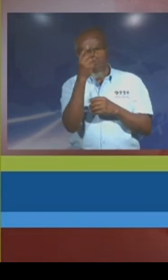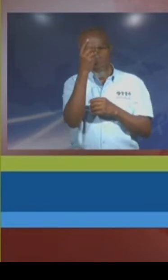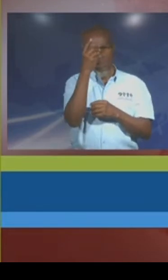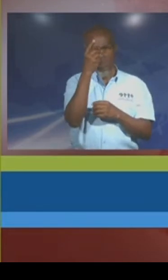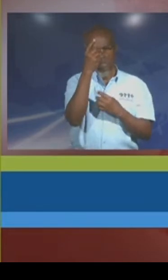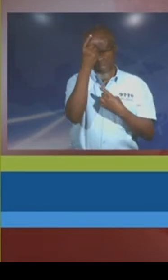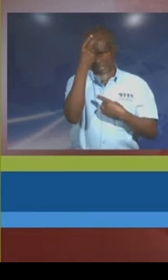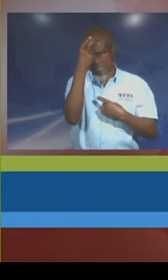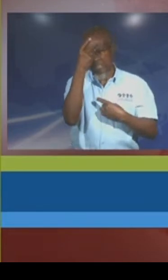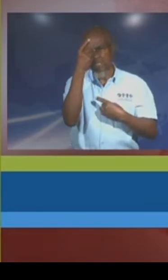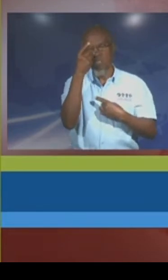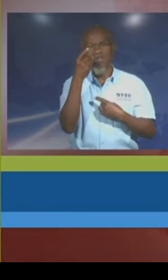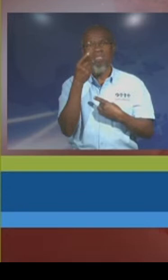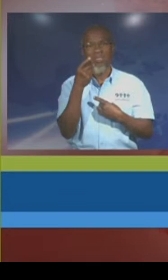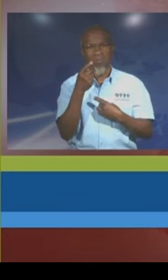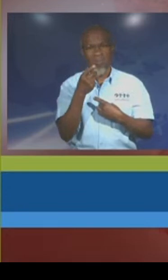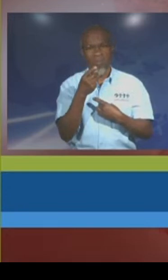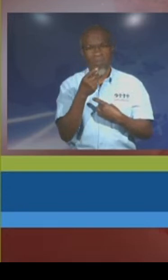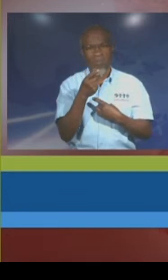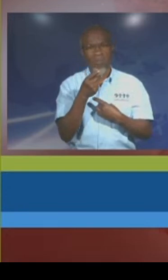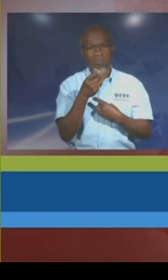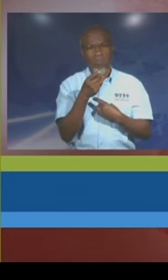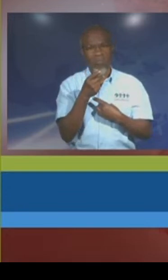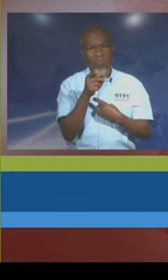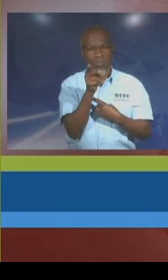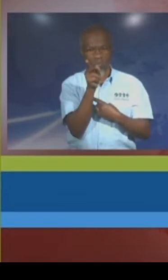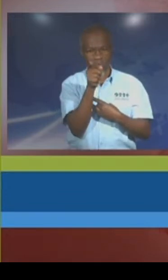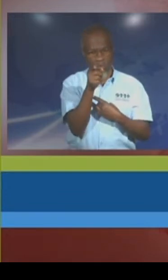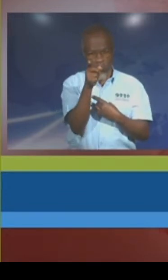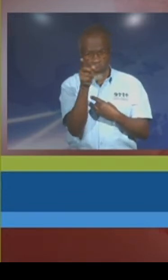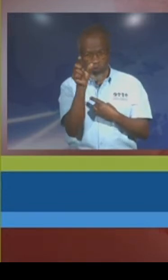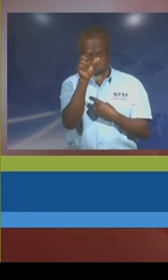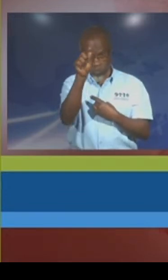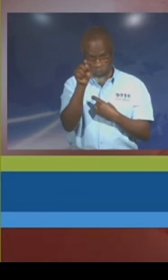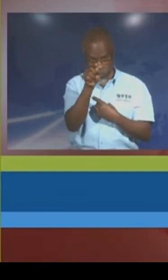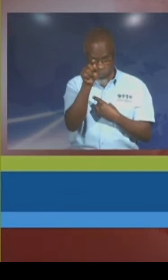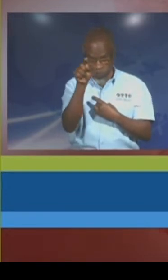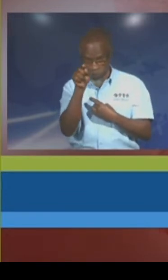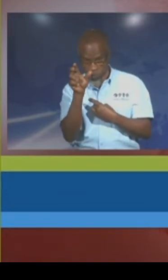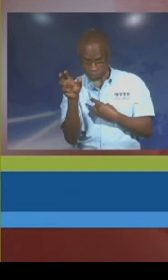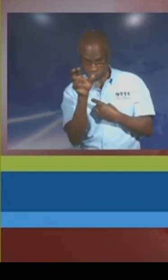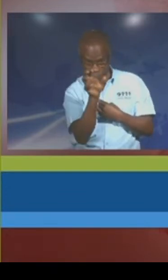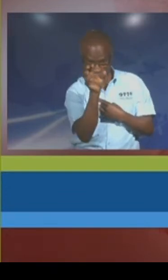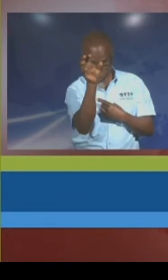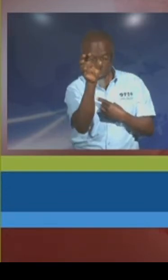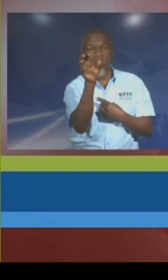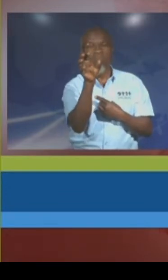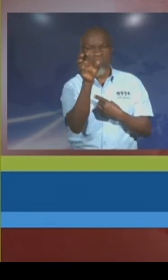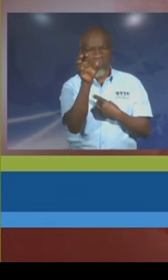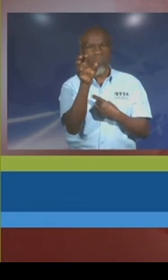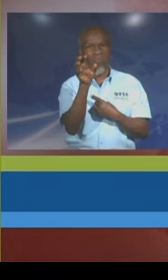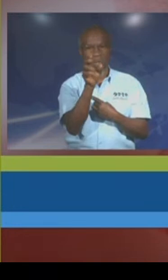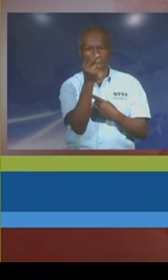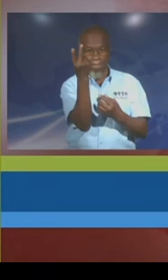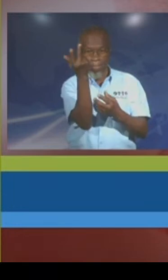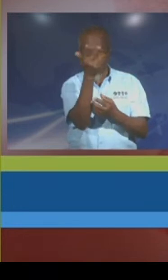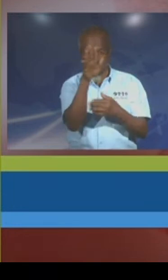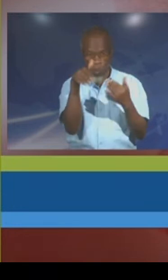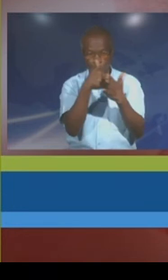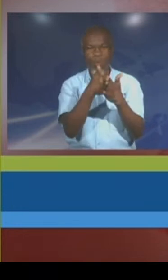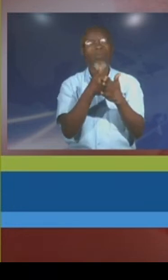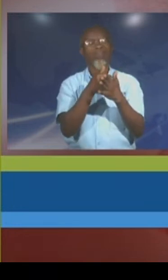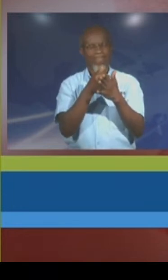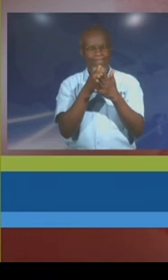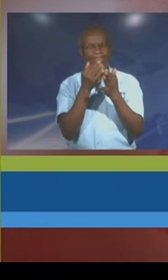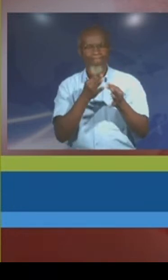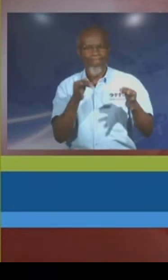environment, the host, and the agent have a critical role in determining the outcome of disease, both in terms of getting